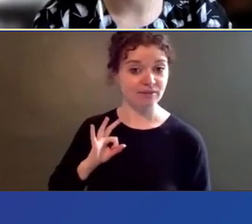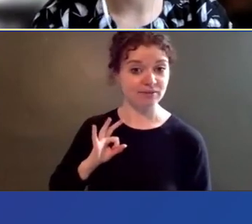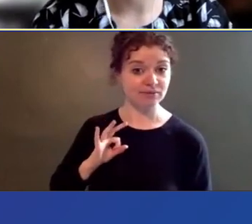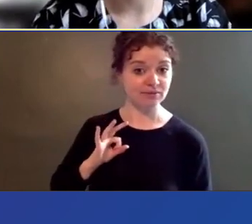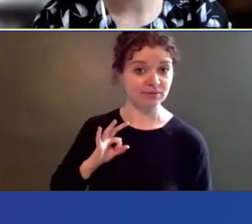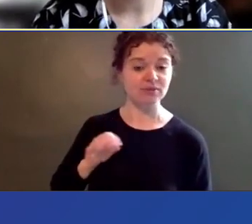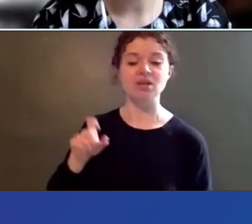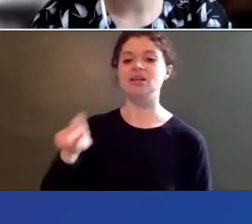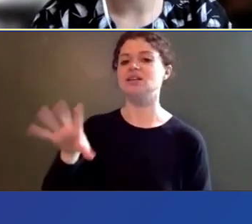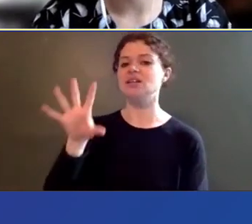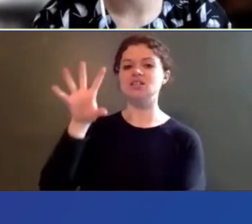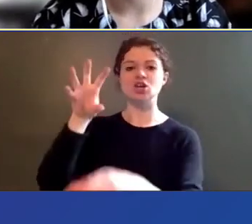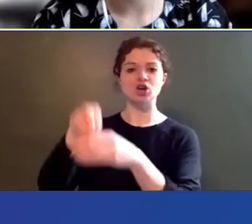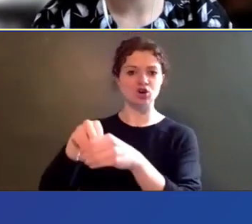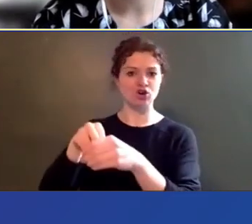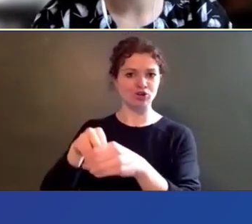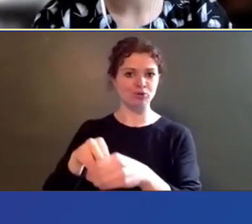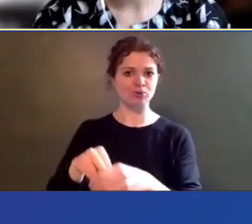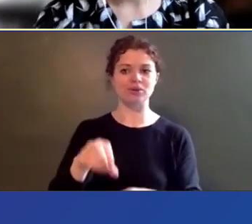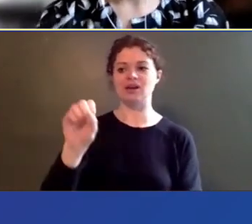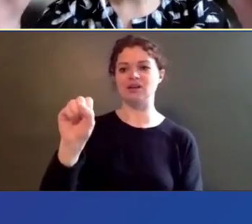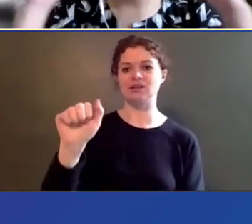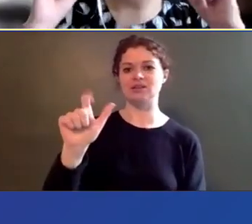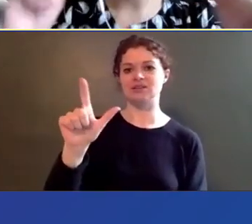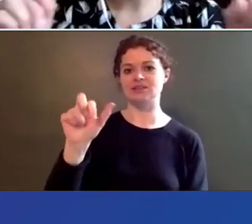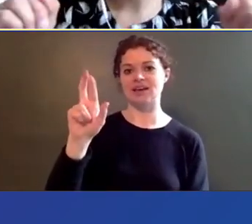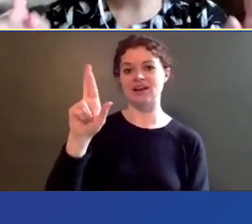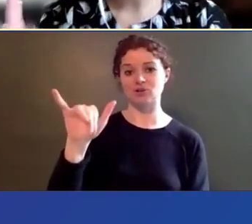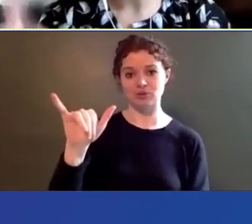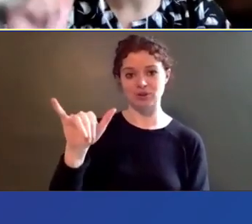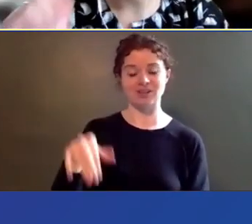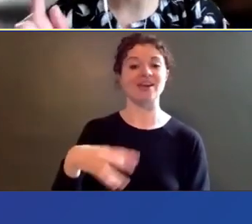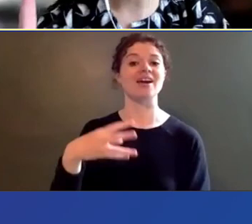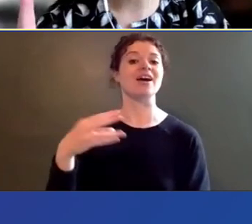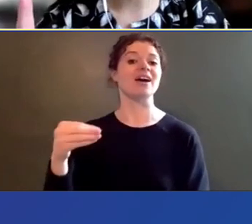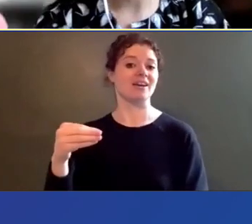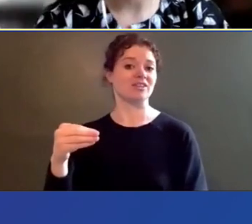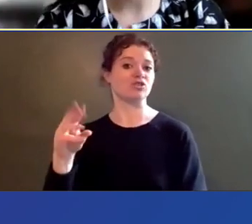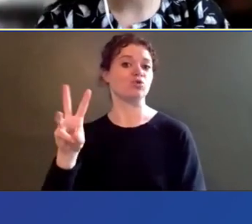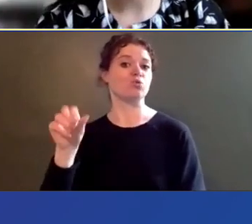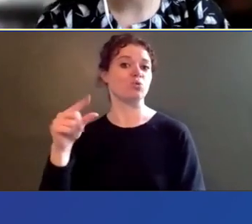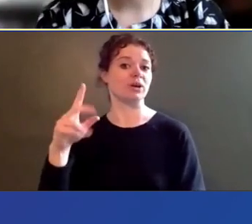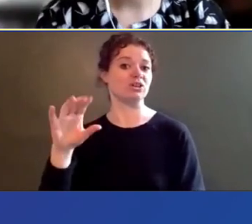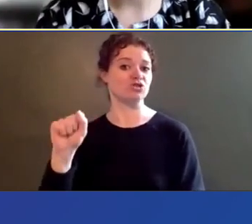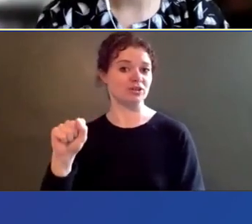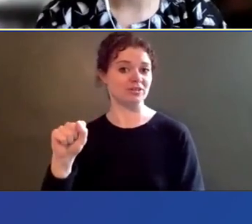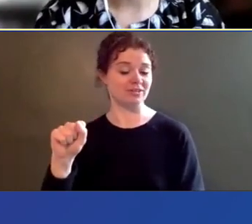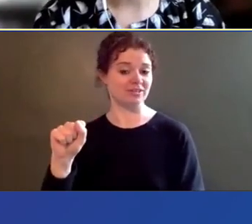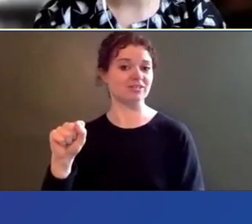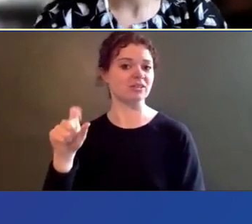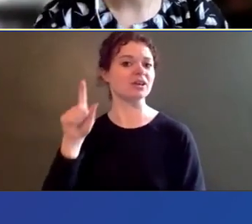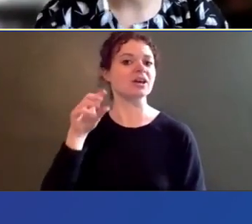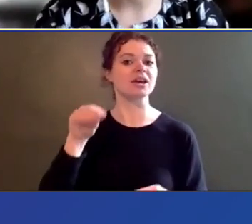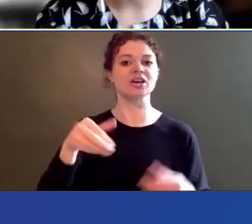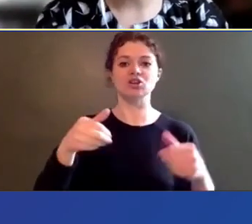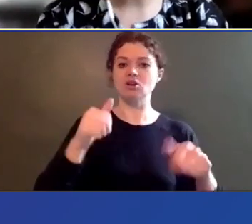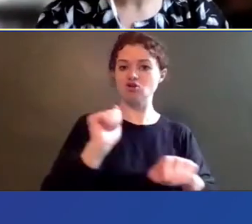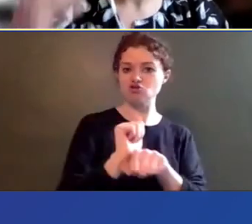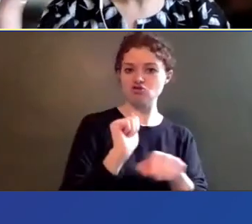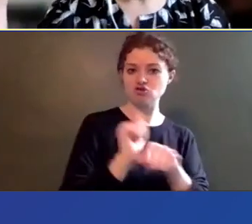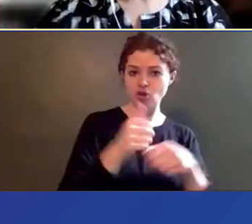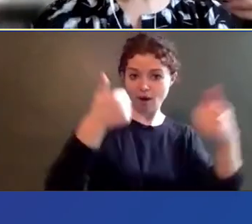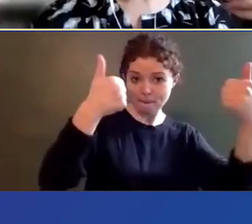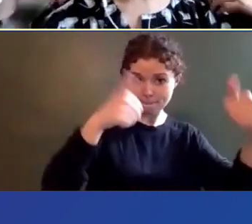and wage information on job postings, which will include auditions postings. And so I feel like that's a major